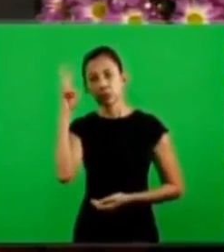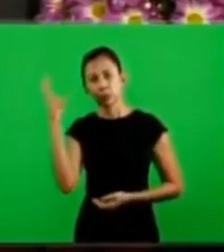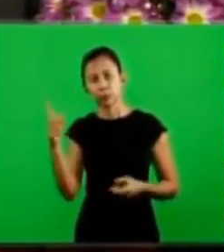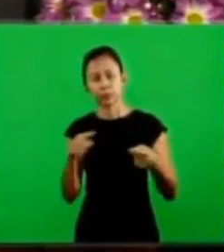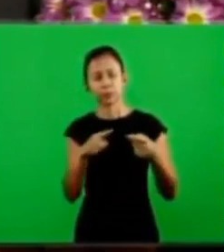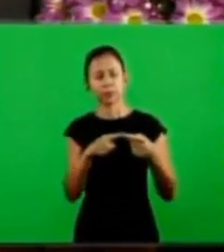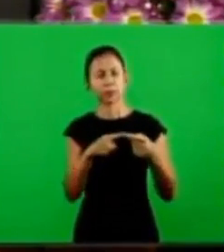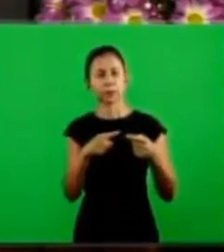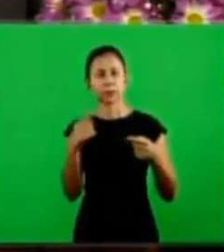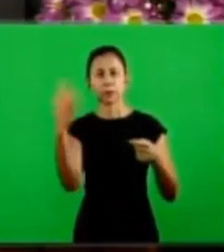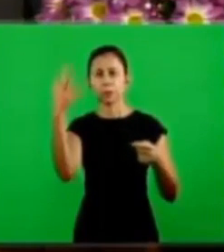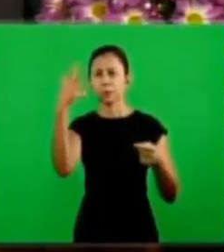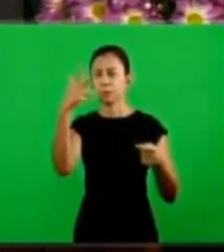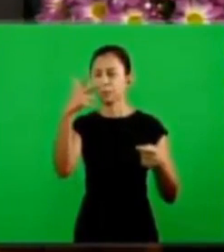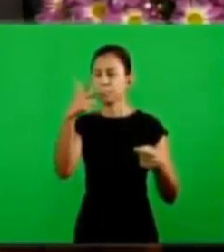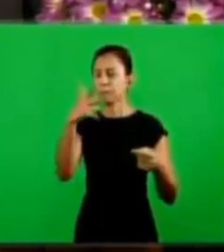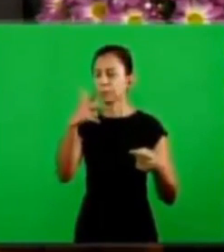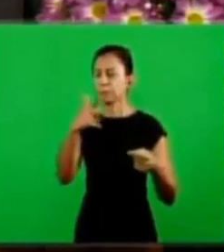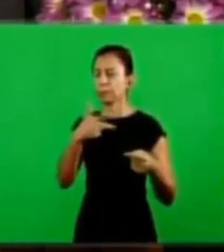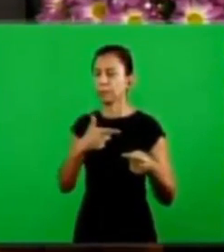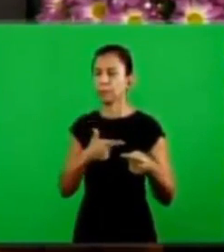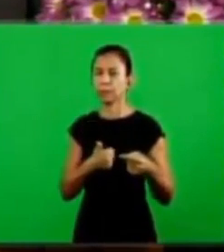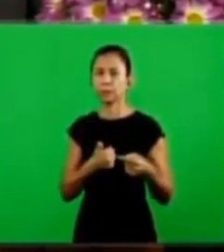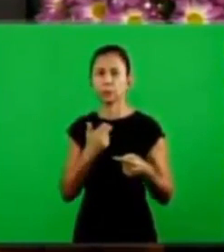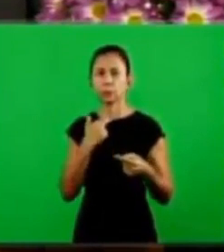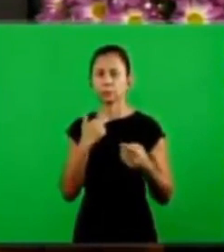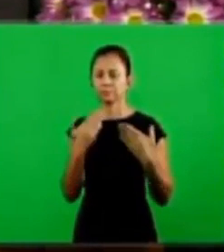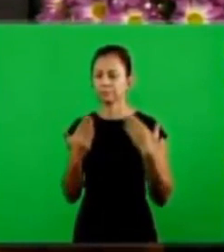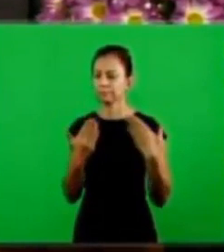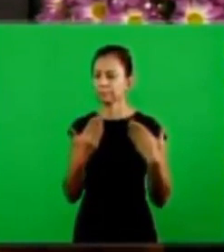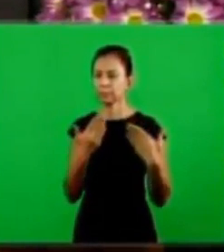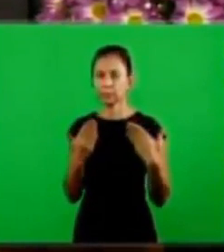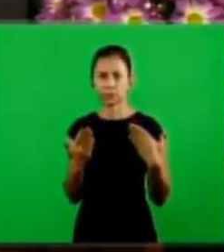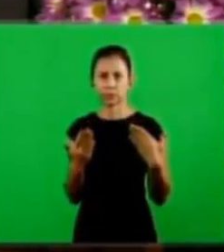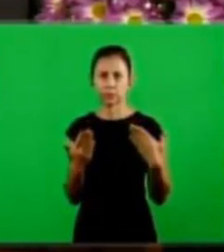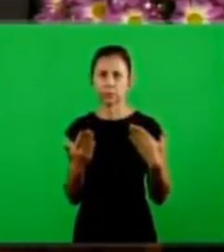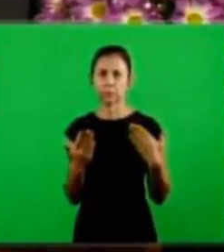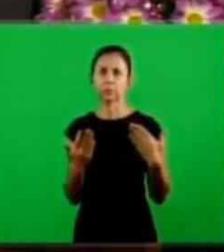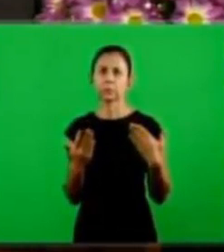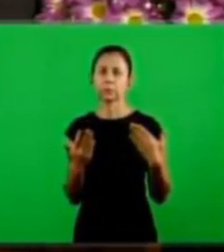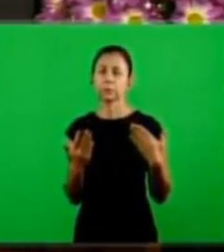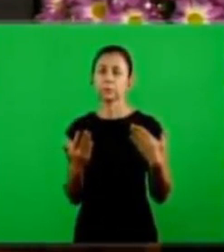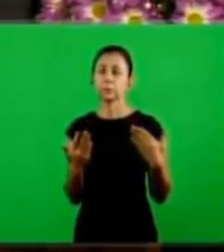to understand. It's from incomparable beauty,